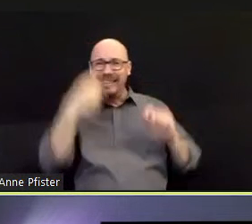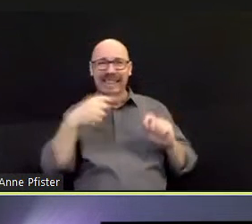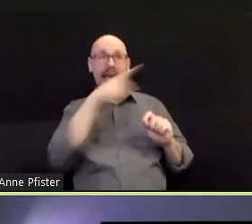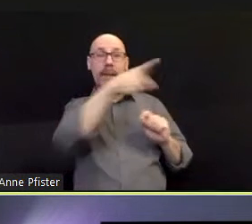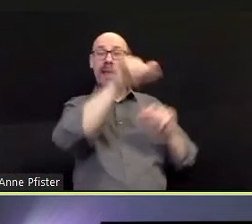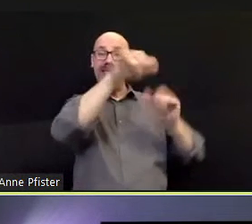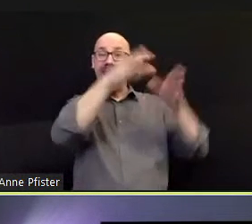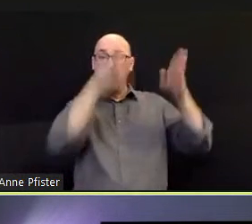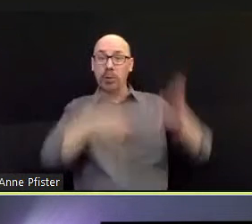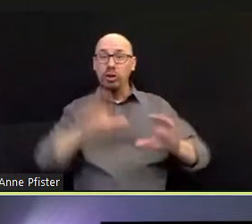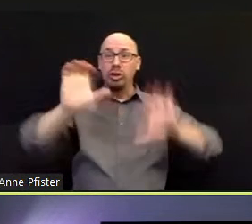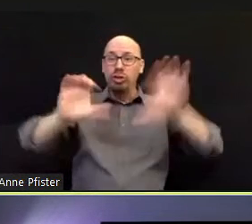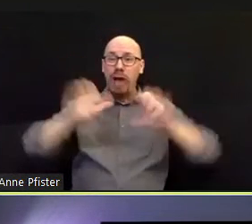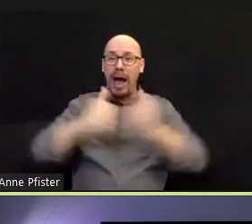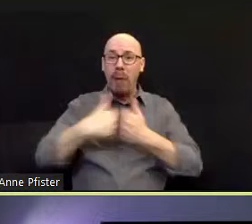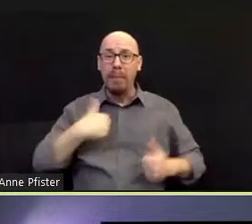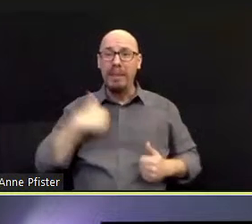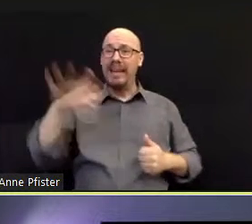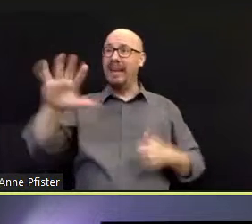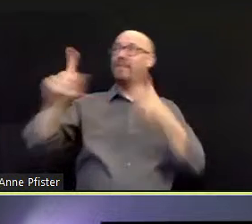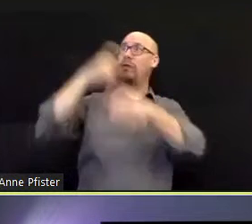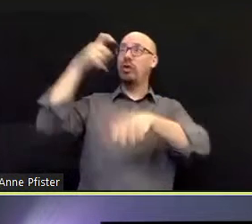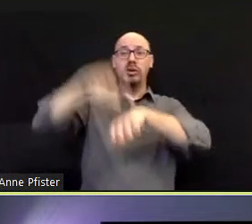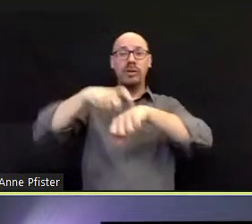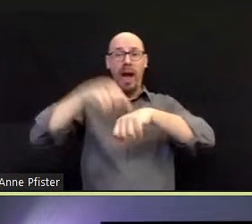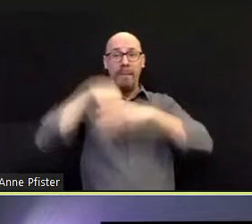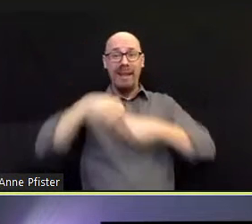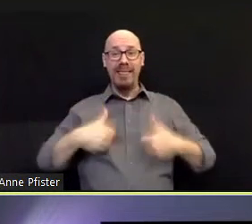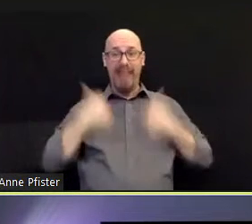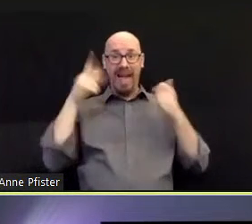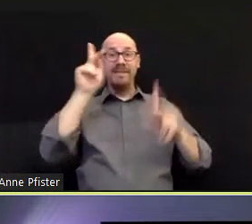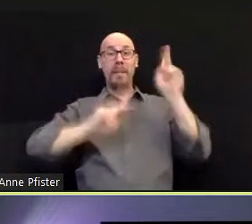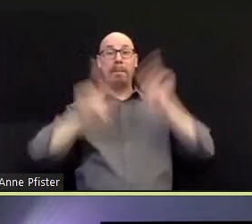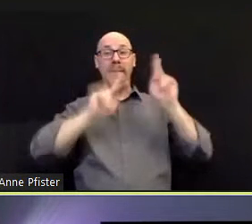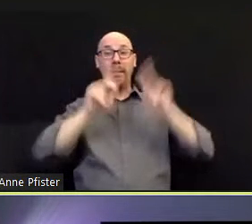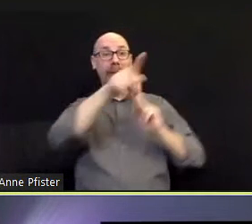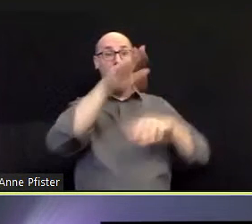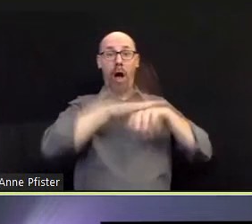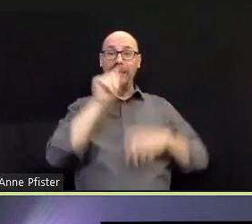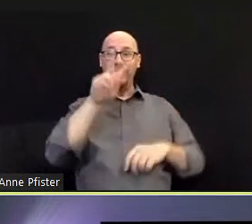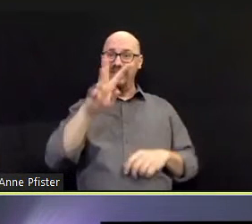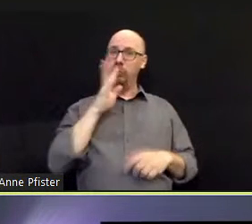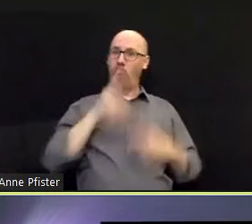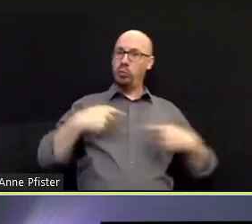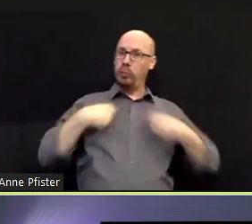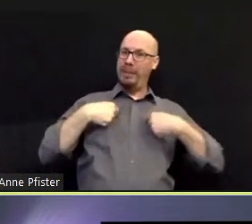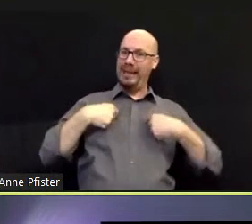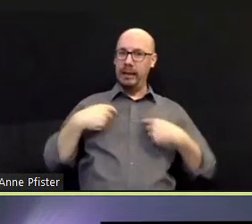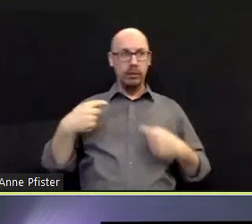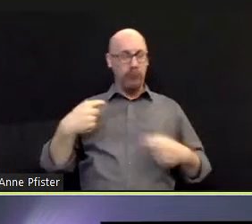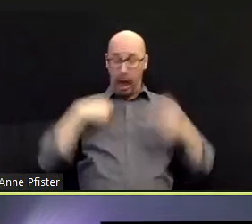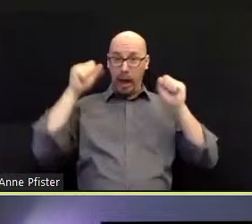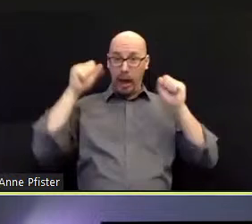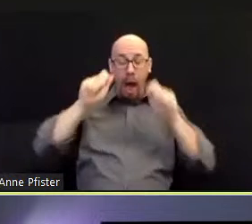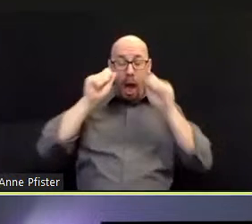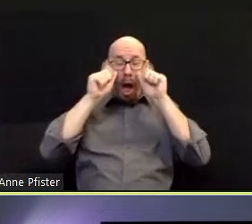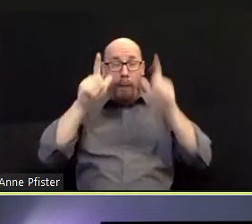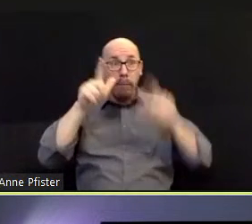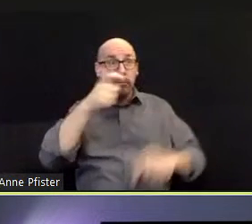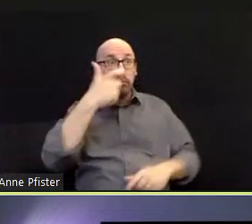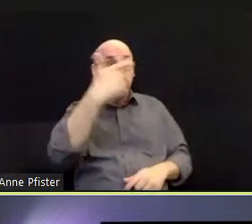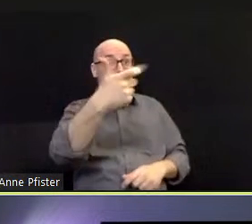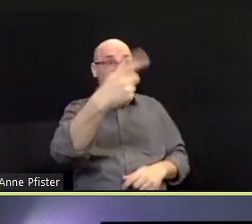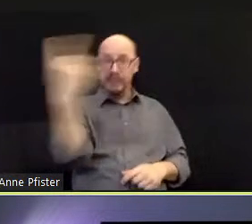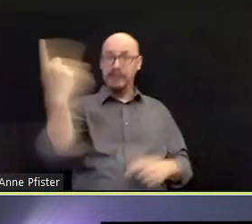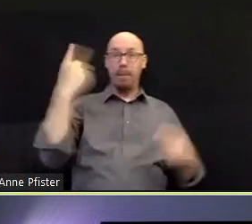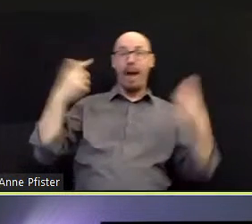me. This is the first time in my life that people on the TV have wanted to talk to me." So she could get up at any time of the night and there would be someone